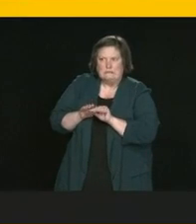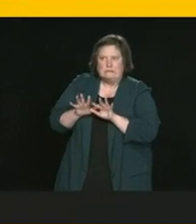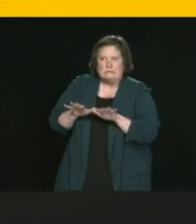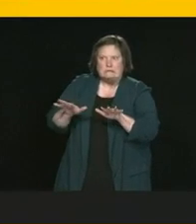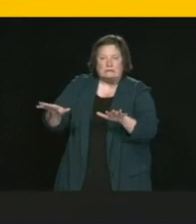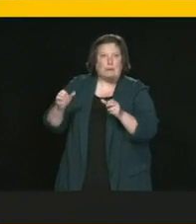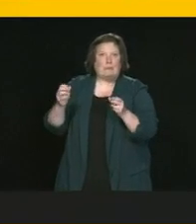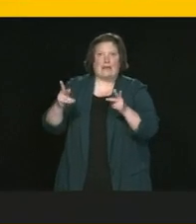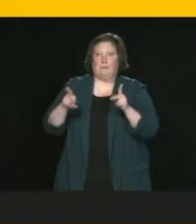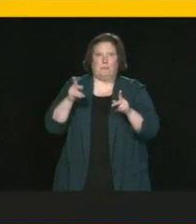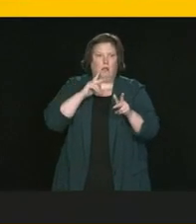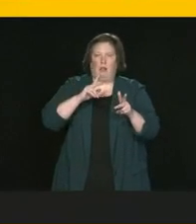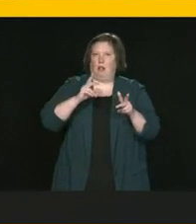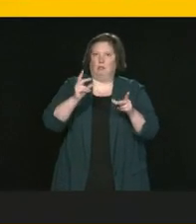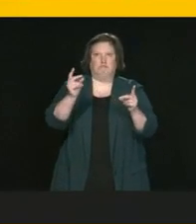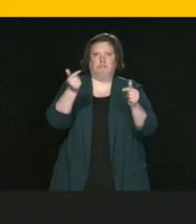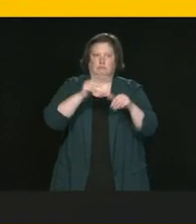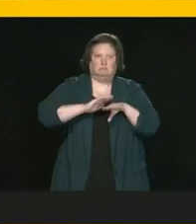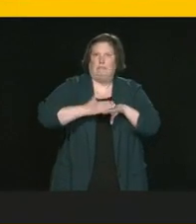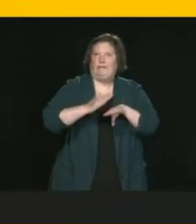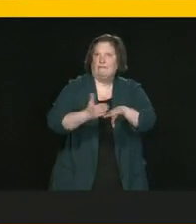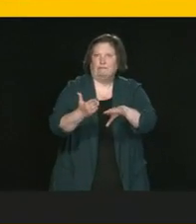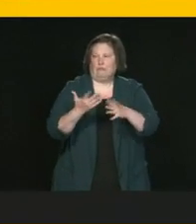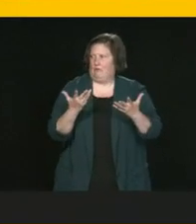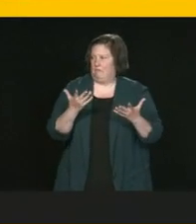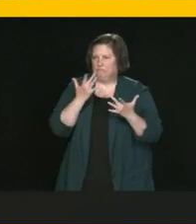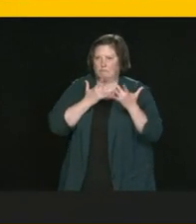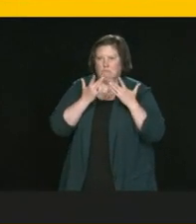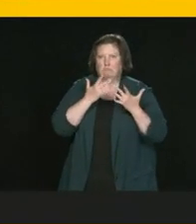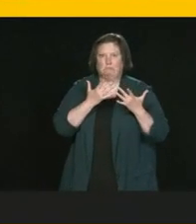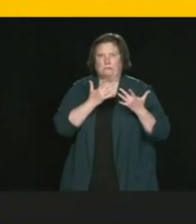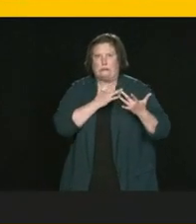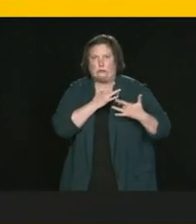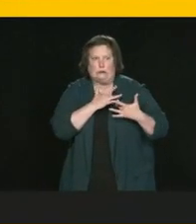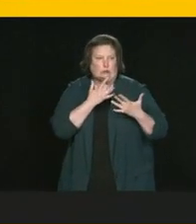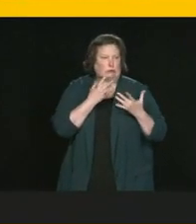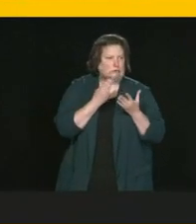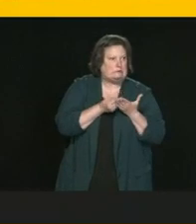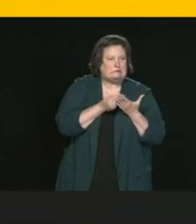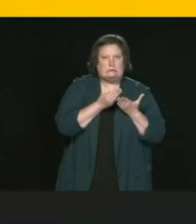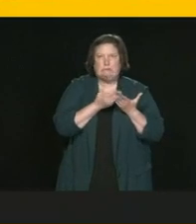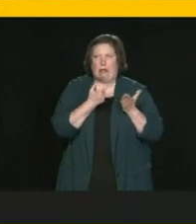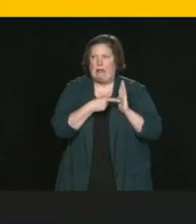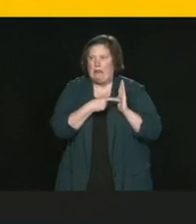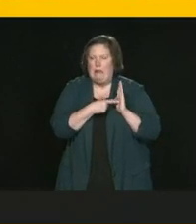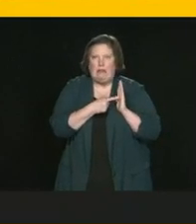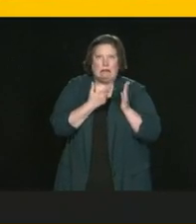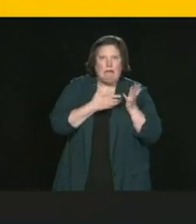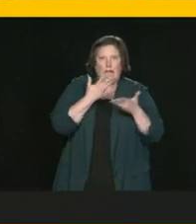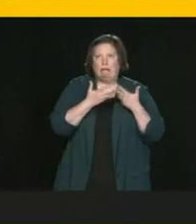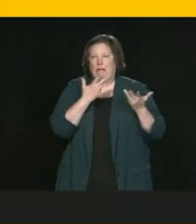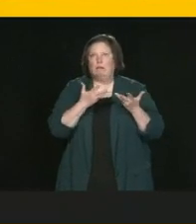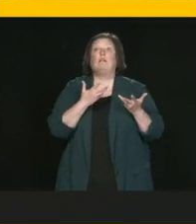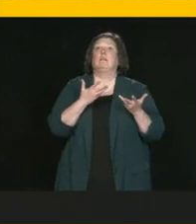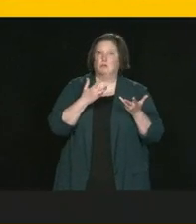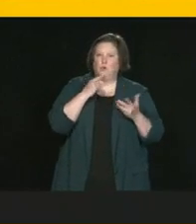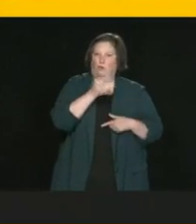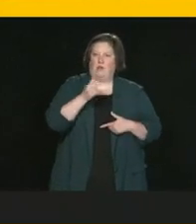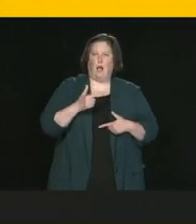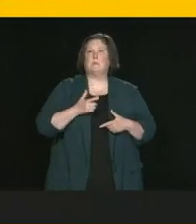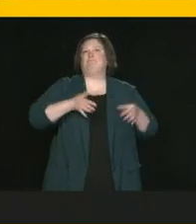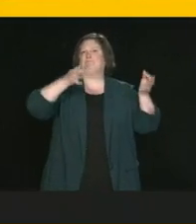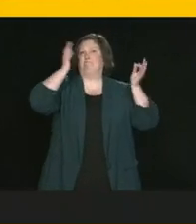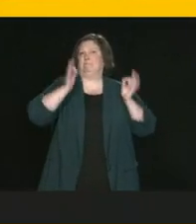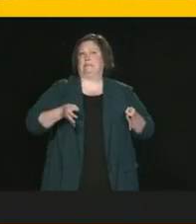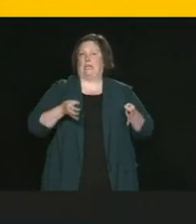overnight. They didn't know how they were going to feed their families or pay their bills. So our government responded rapidly and